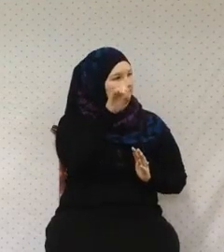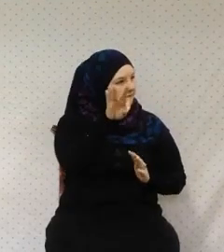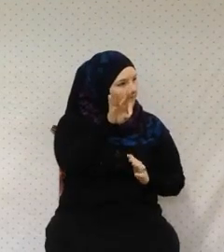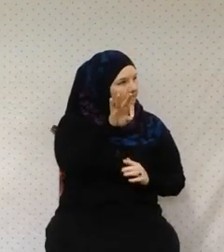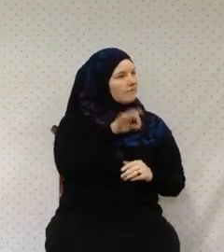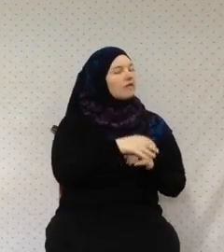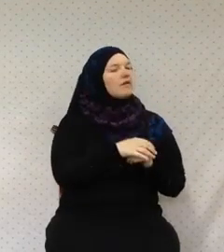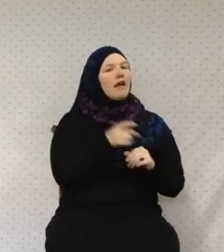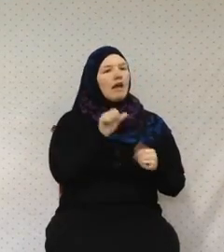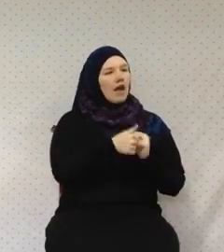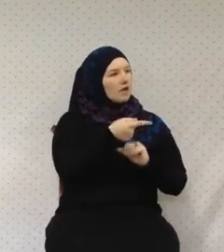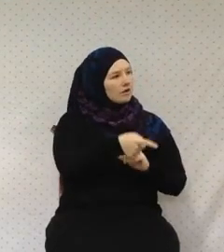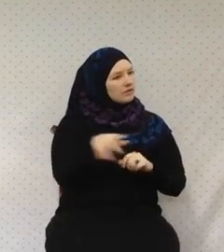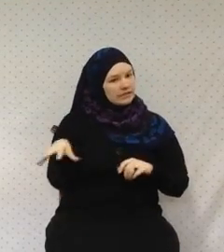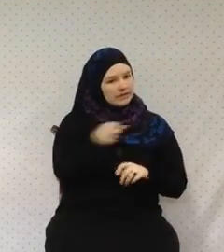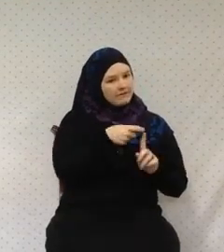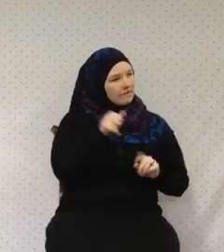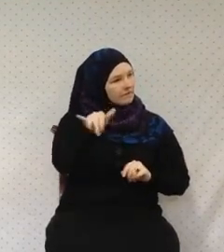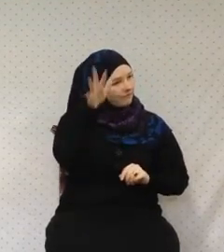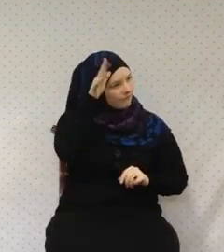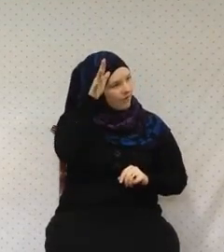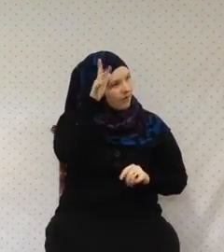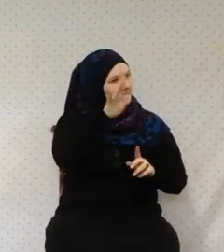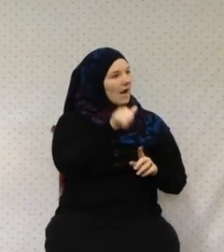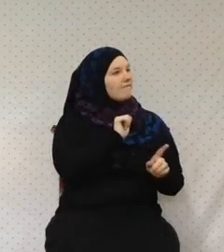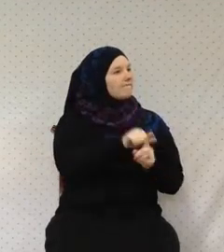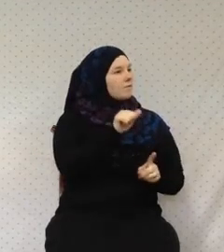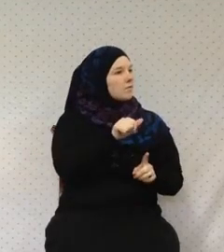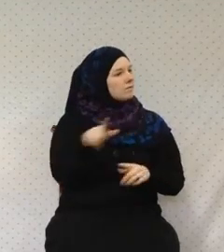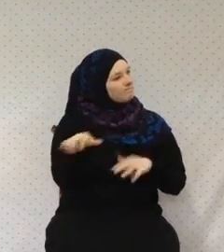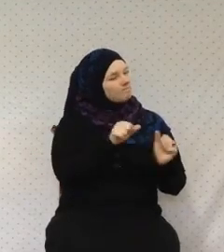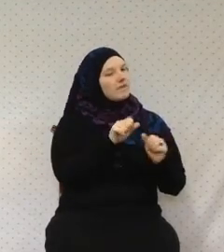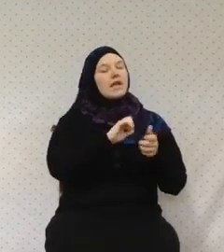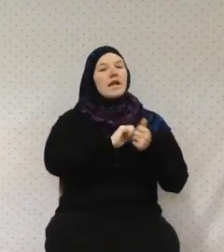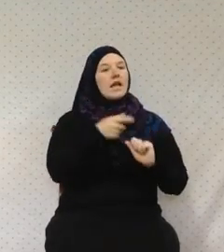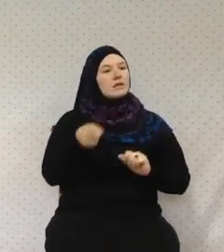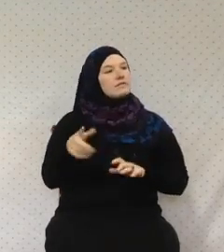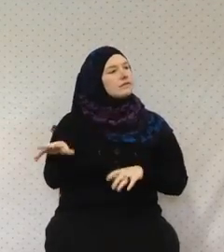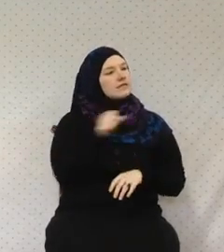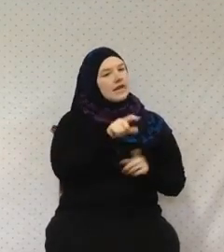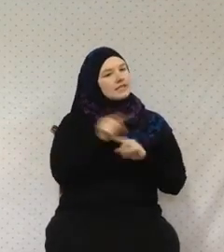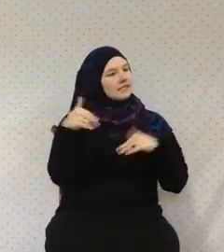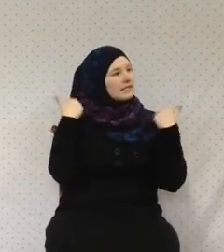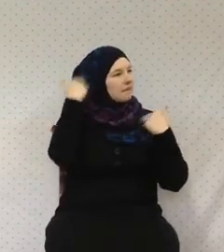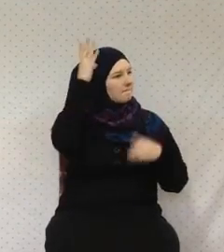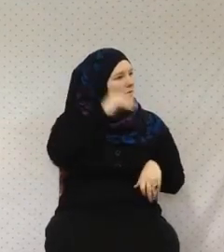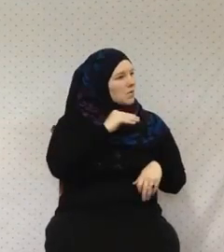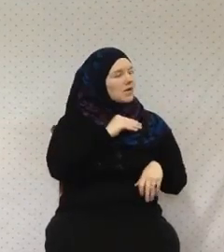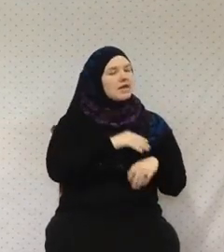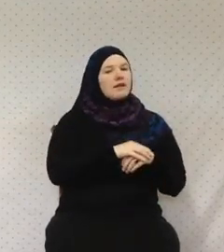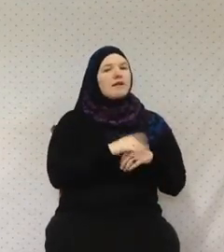salam, how he was taken from his father by a trick, and how he was taken as a young